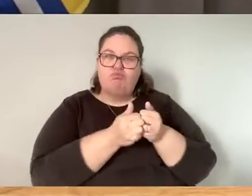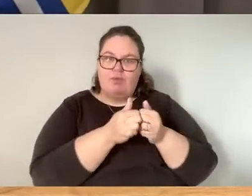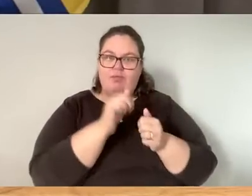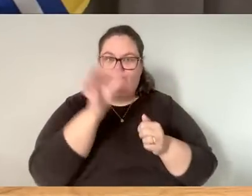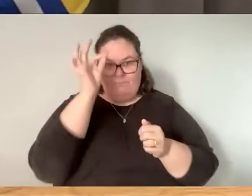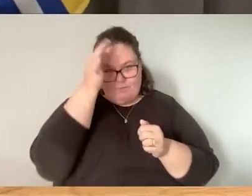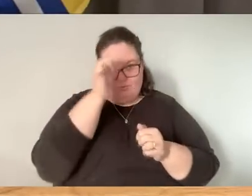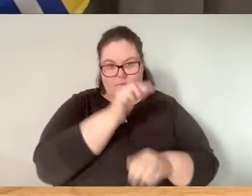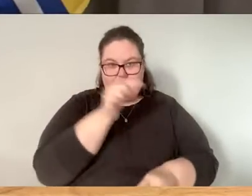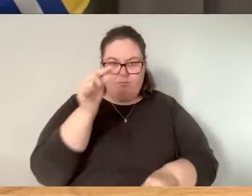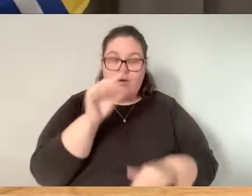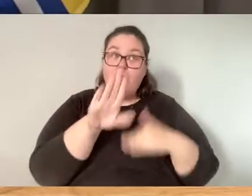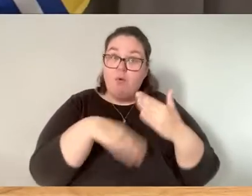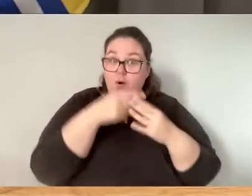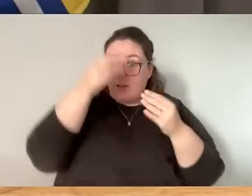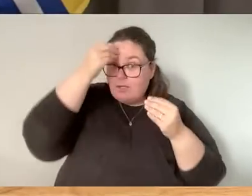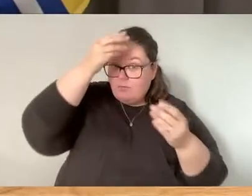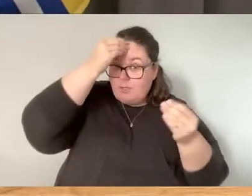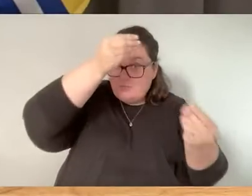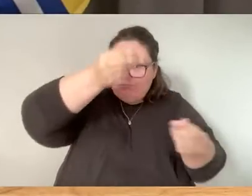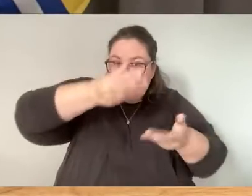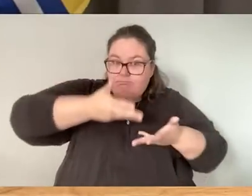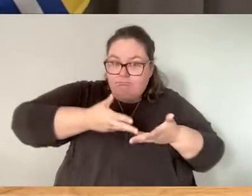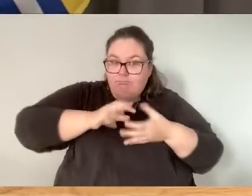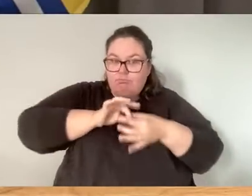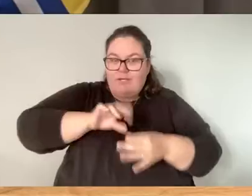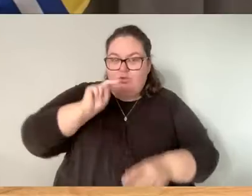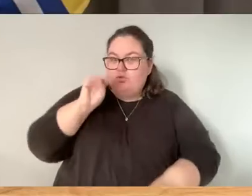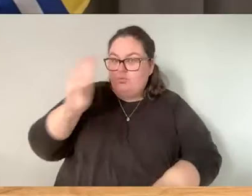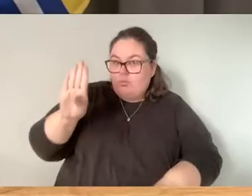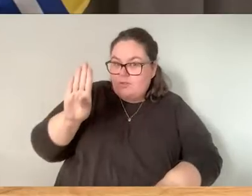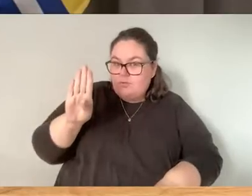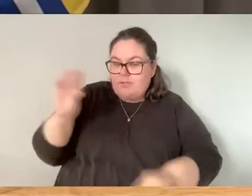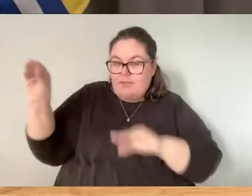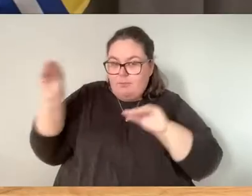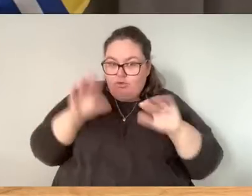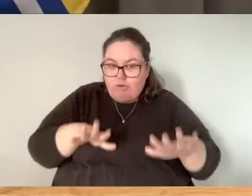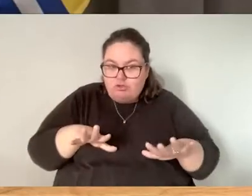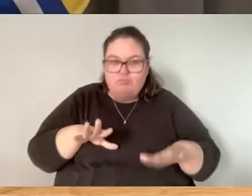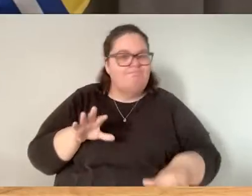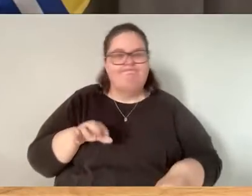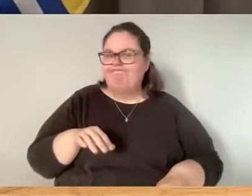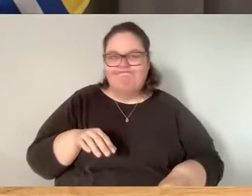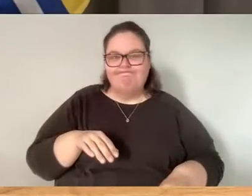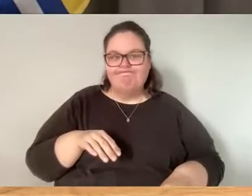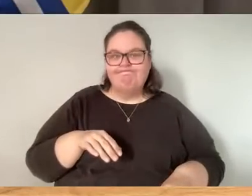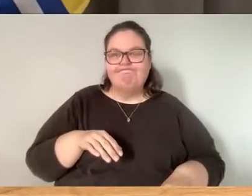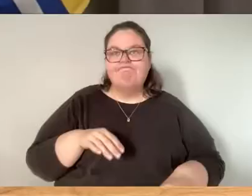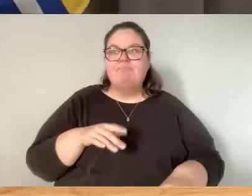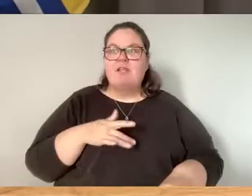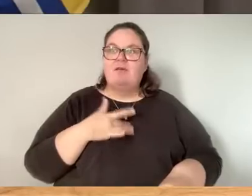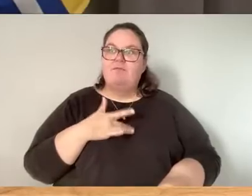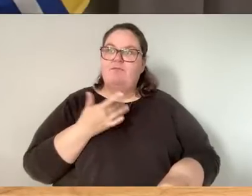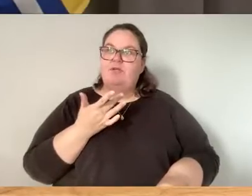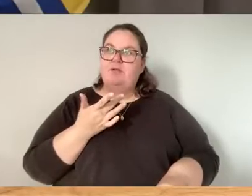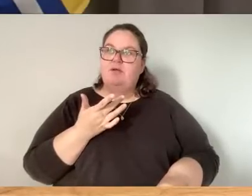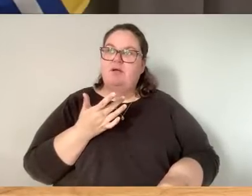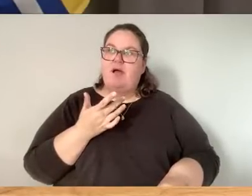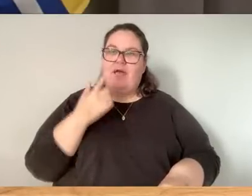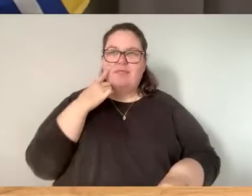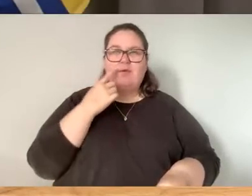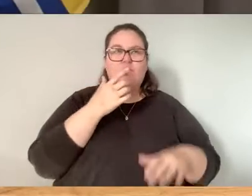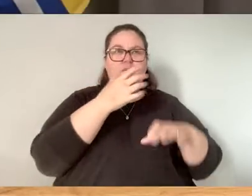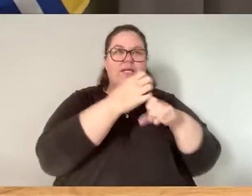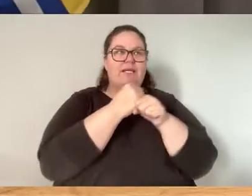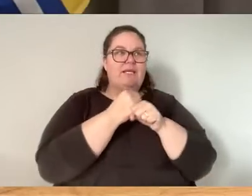the information for our province. We will, from my understanding, we will receive them in a really